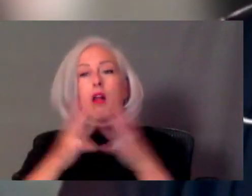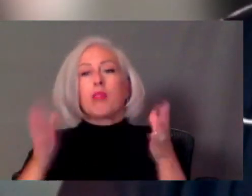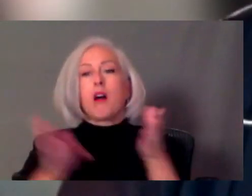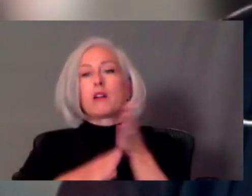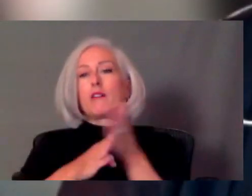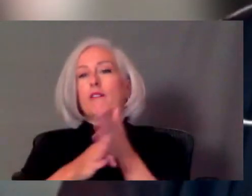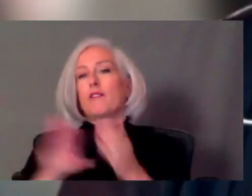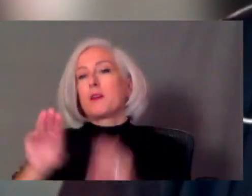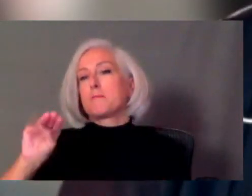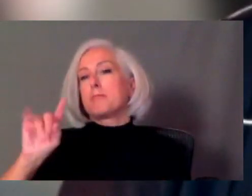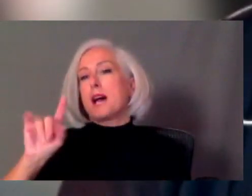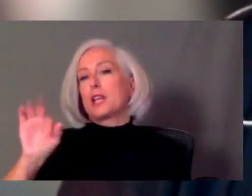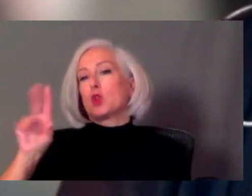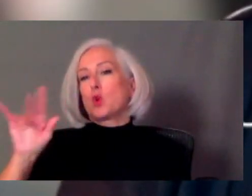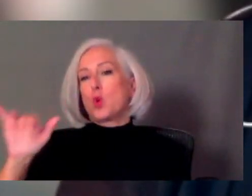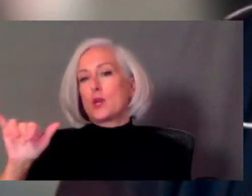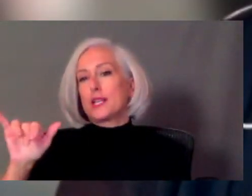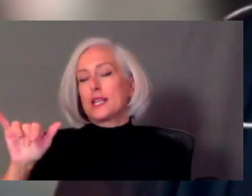who will listen.